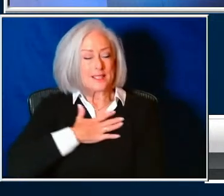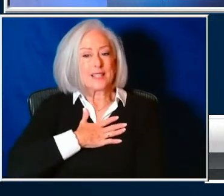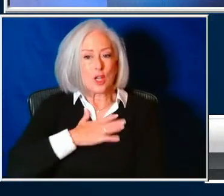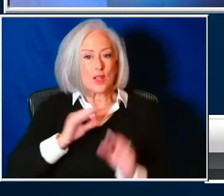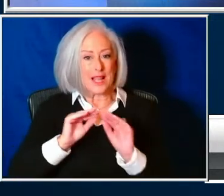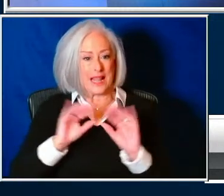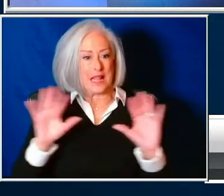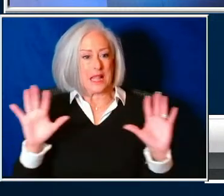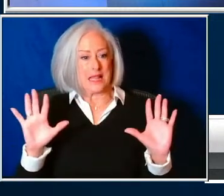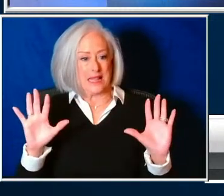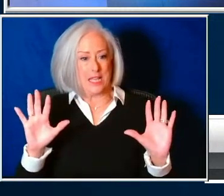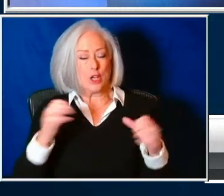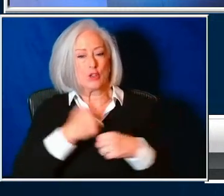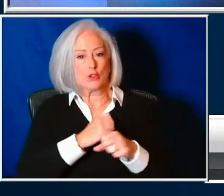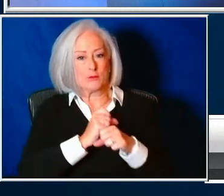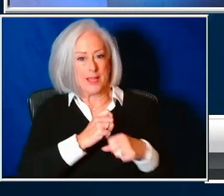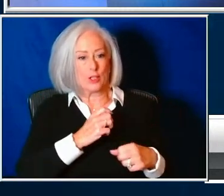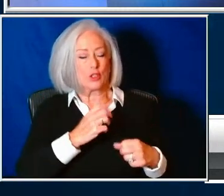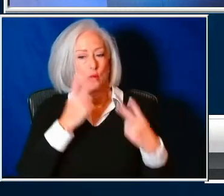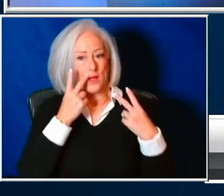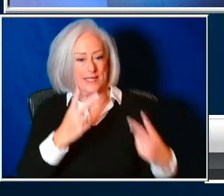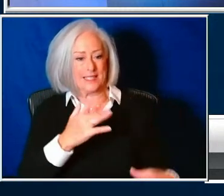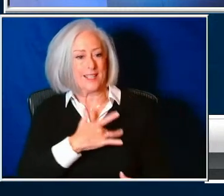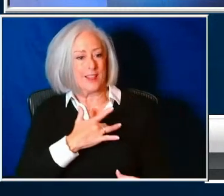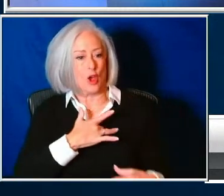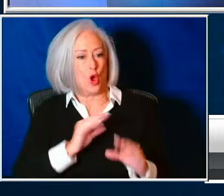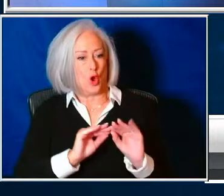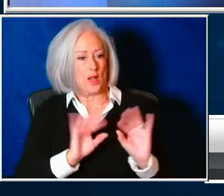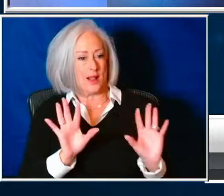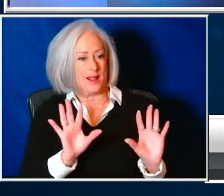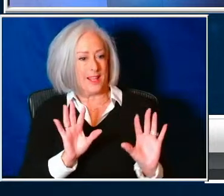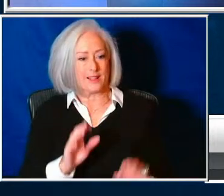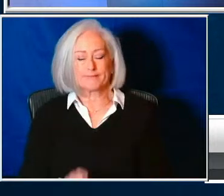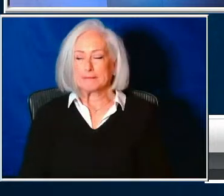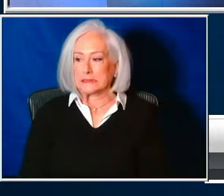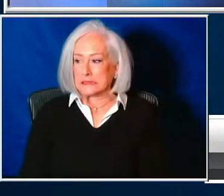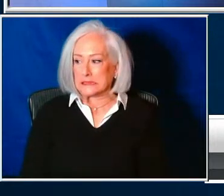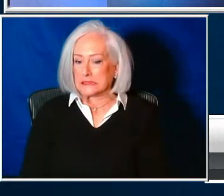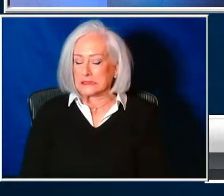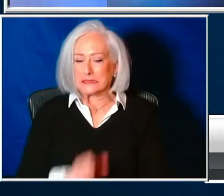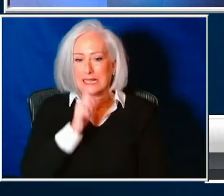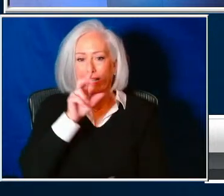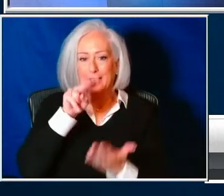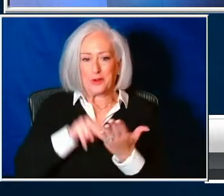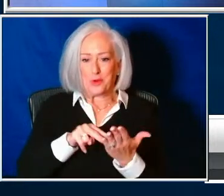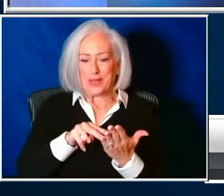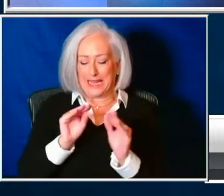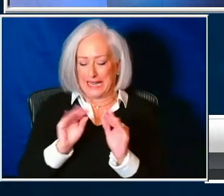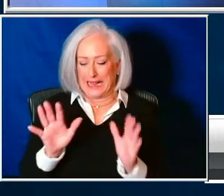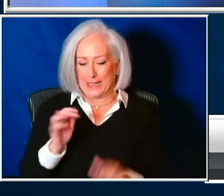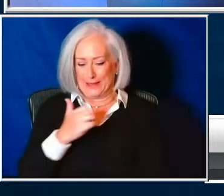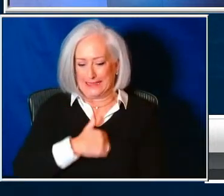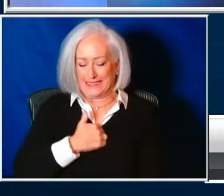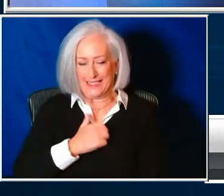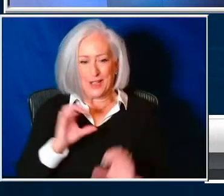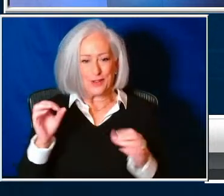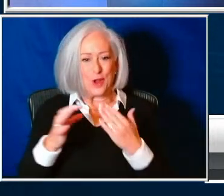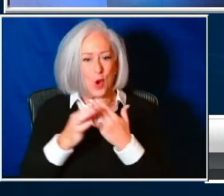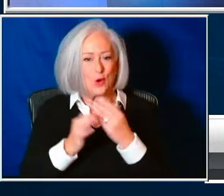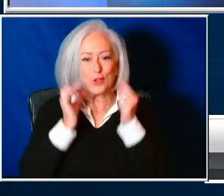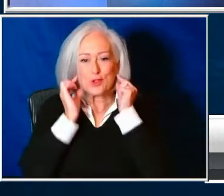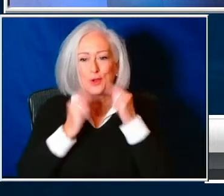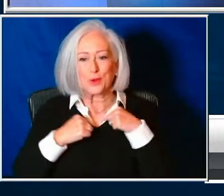pictures of the heart. Well, see, I didn't read my instructions clearly, so here I am without any jewelry on today. I like